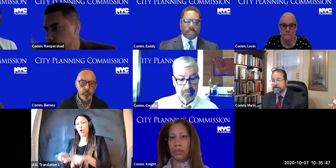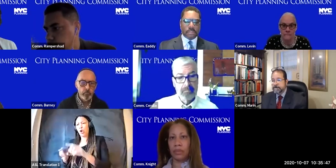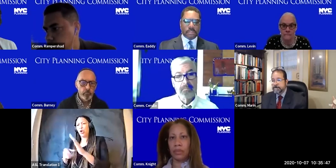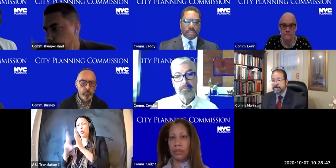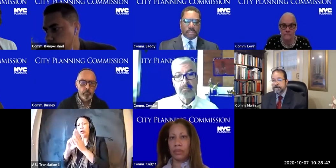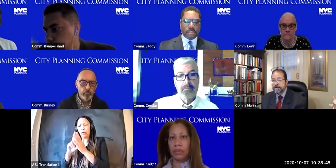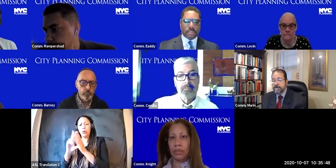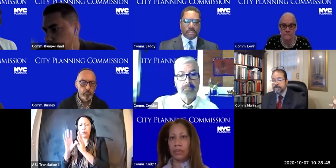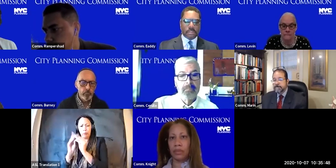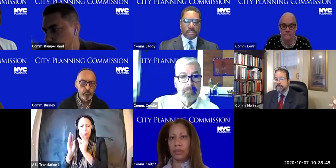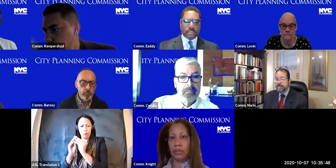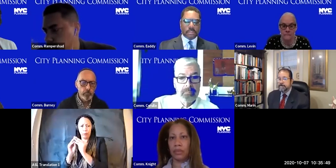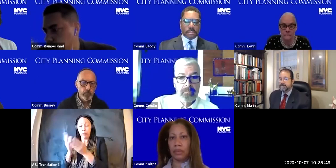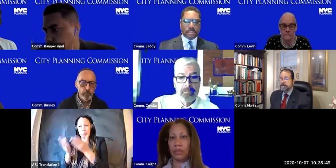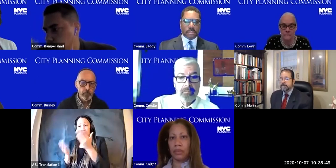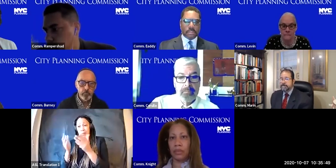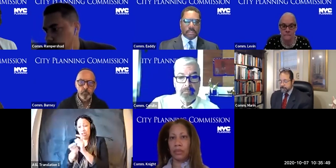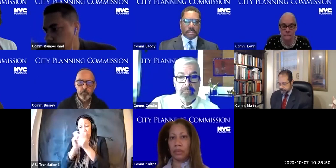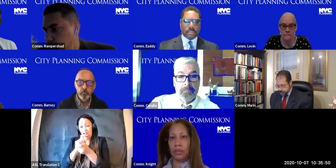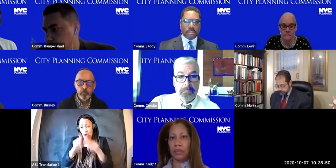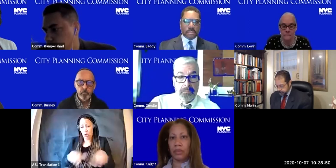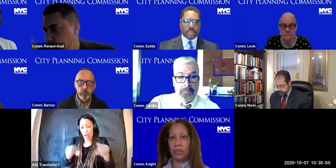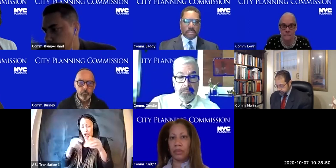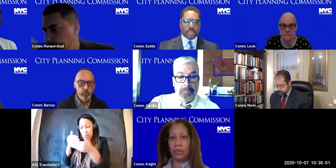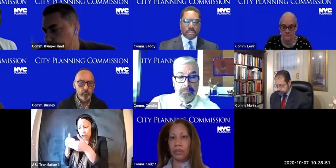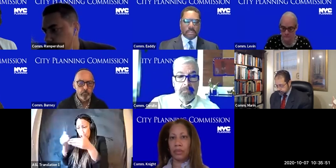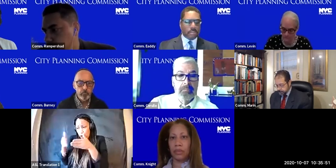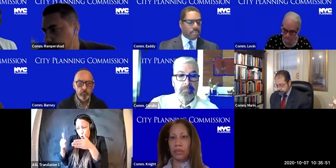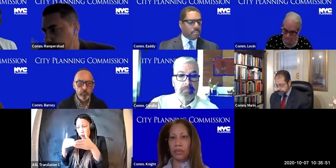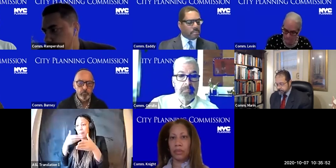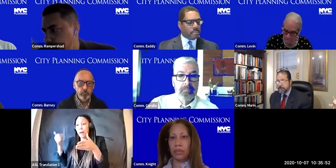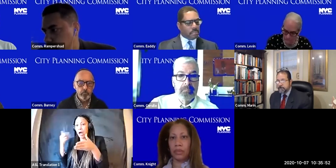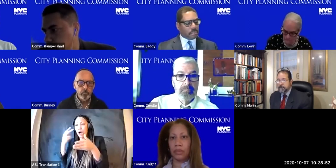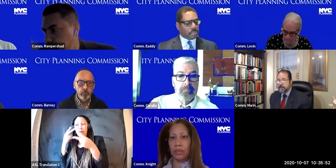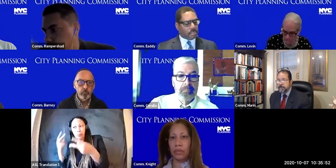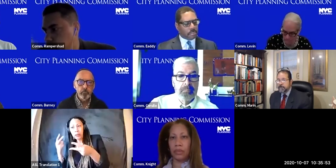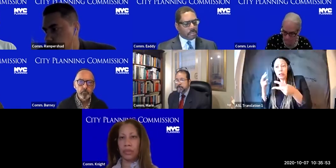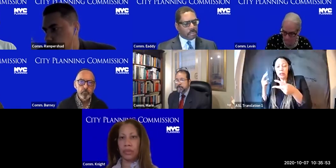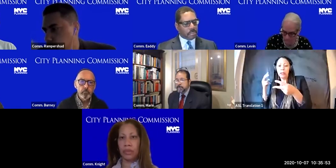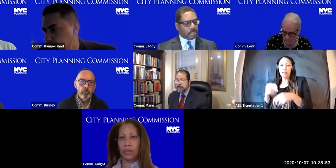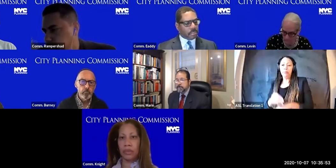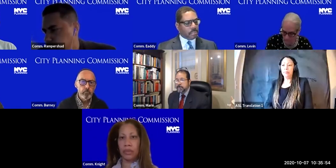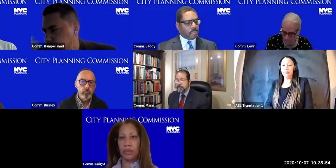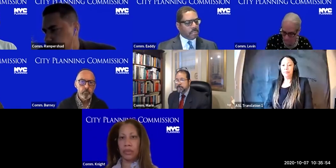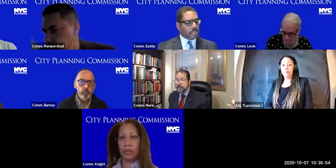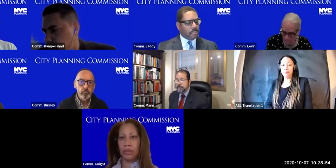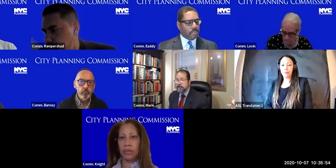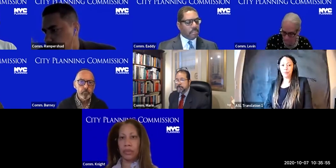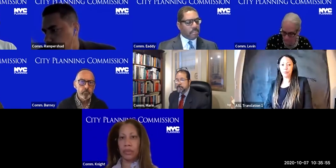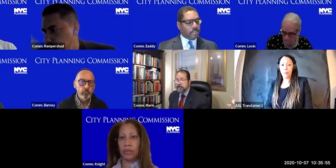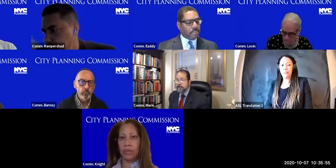perhaps relocating it to the corner with greater visibility would make sure that it wasn't a orphaned